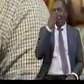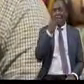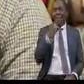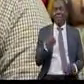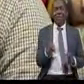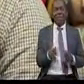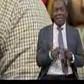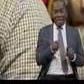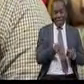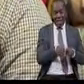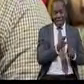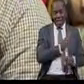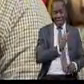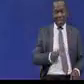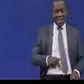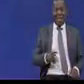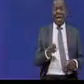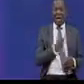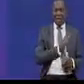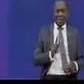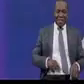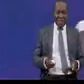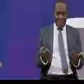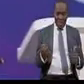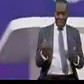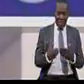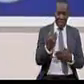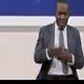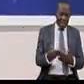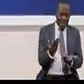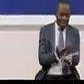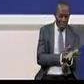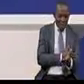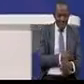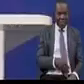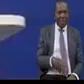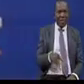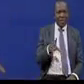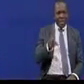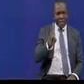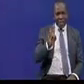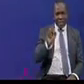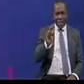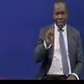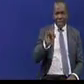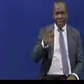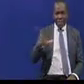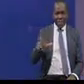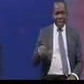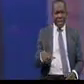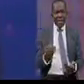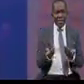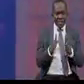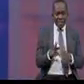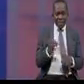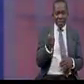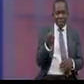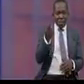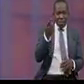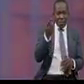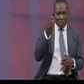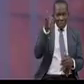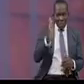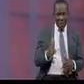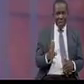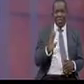king said, Daniel, servant of the living God, is your God whom you serve able to